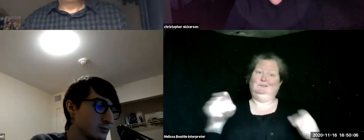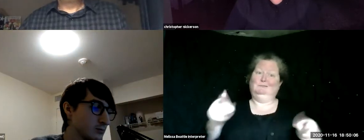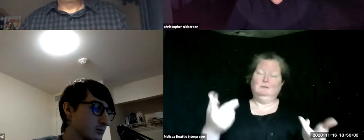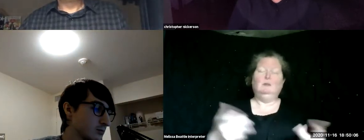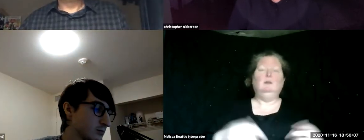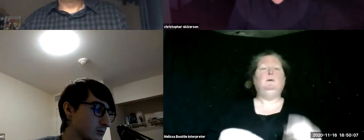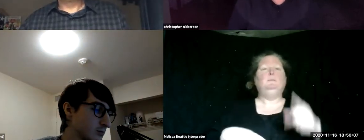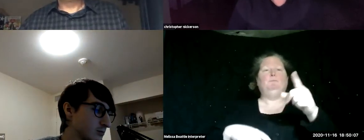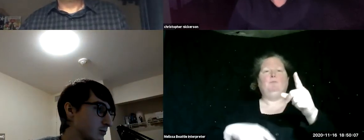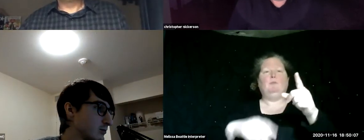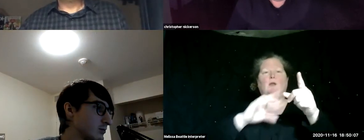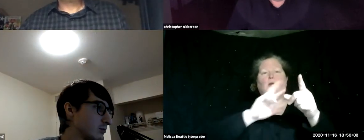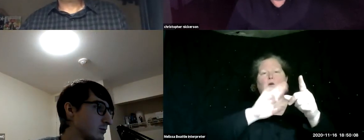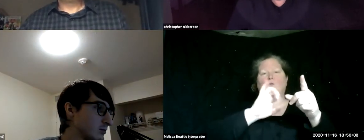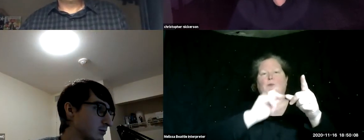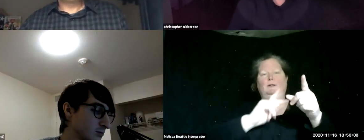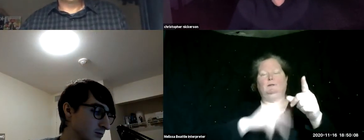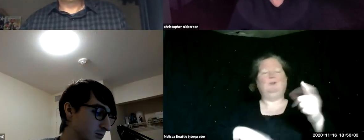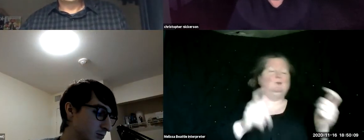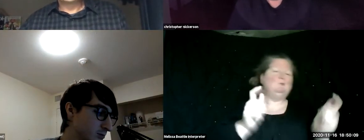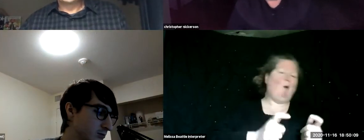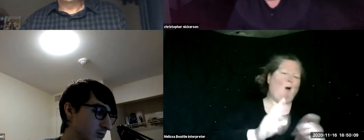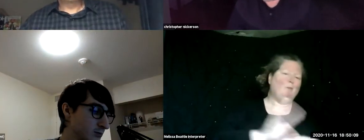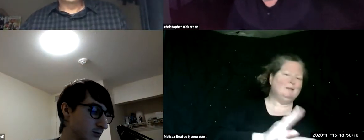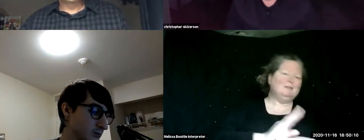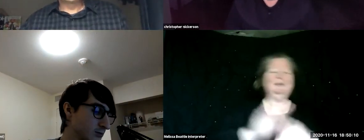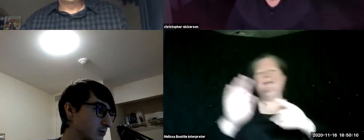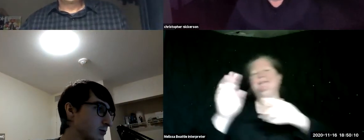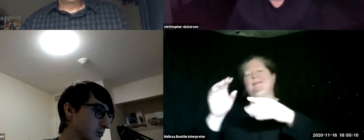Small and medium businesses comes up all the time, right? Cybersecurity, how